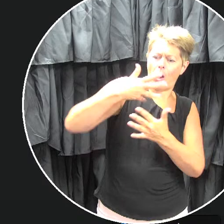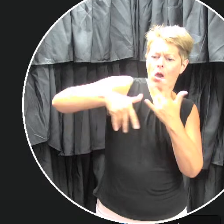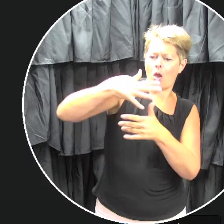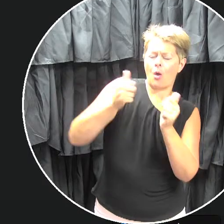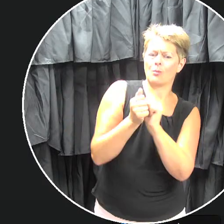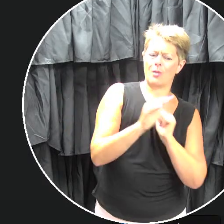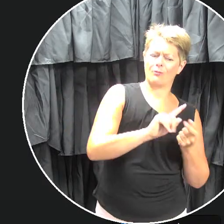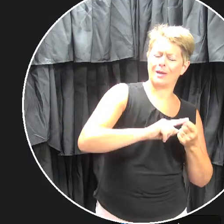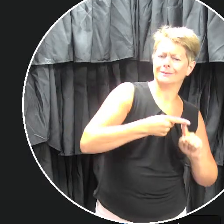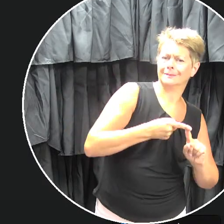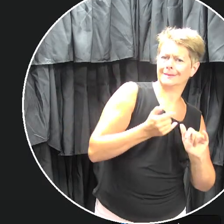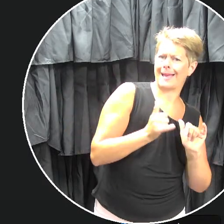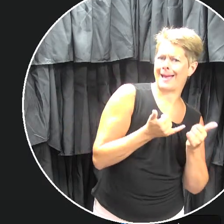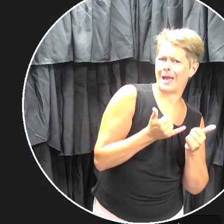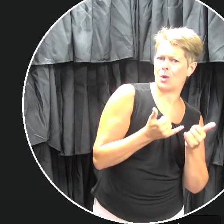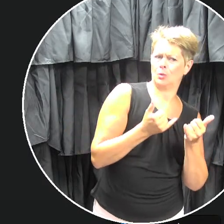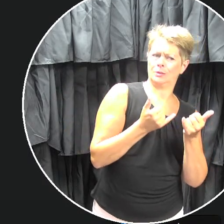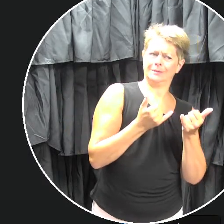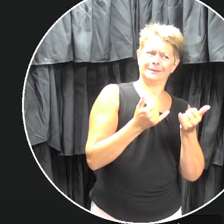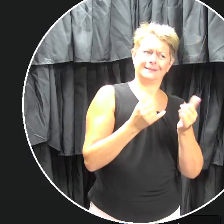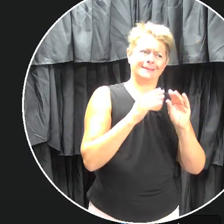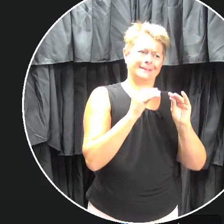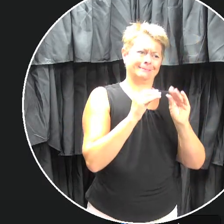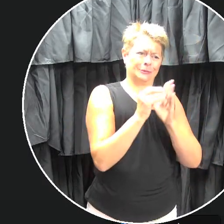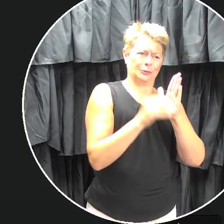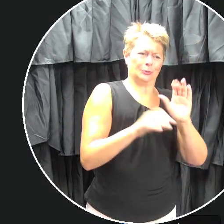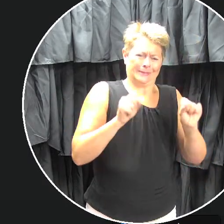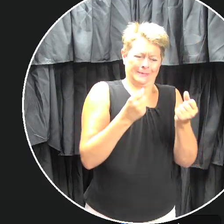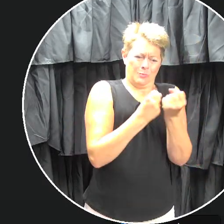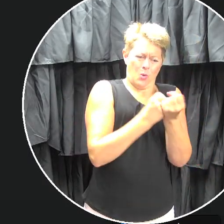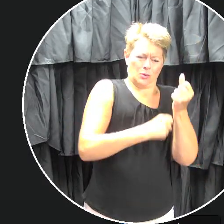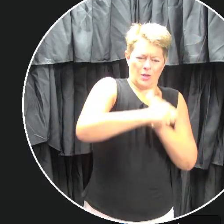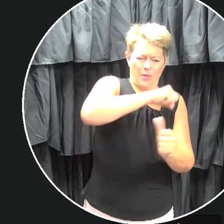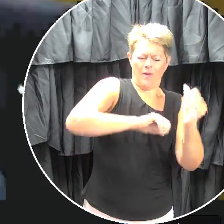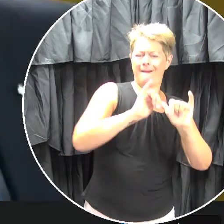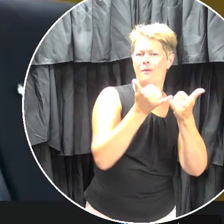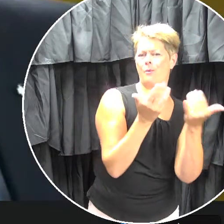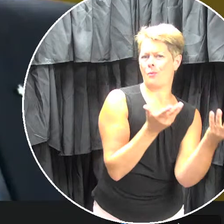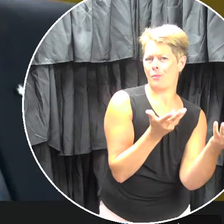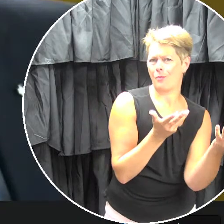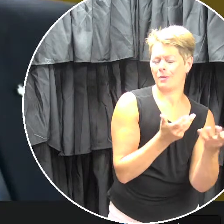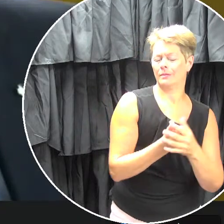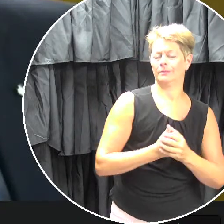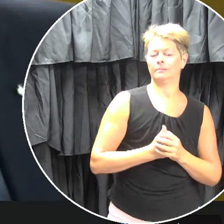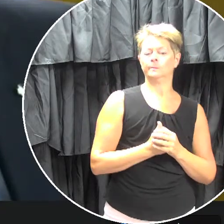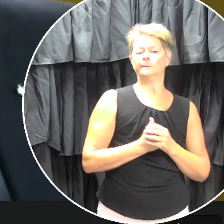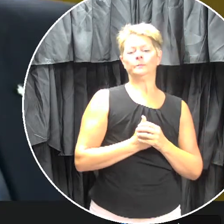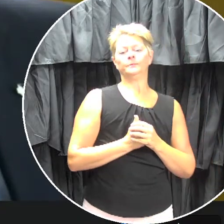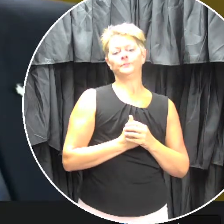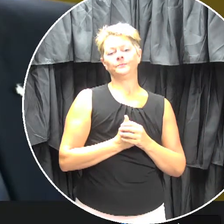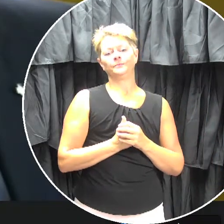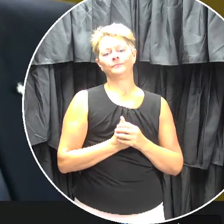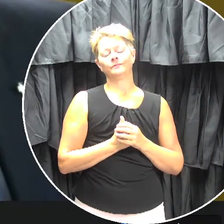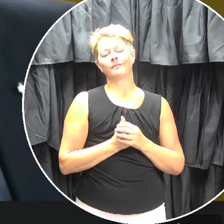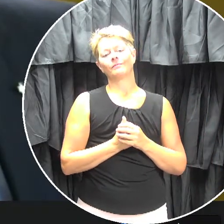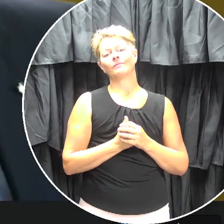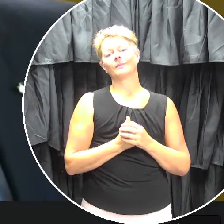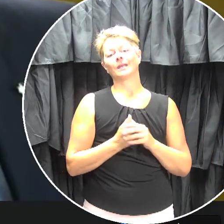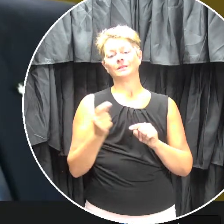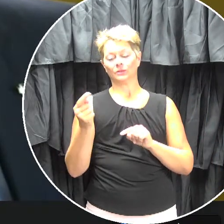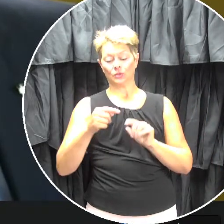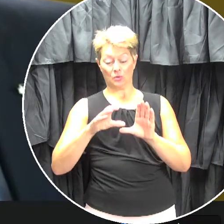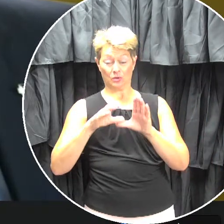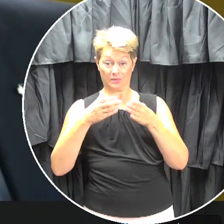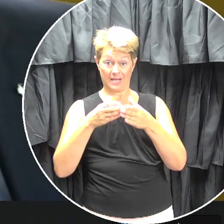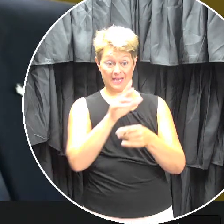help students support each other while they're in school. So a cohort in a